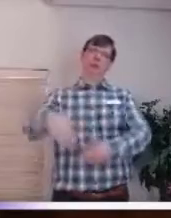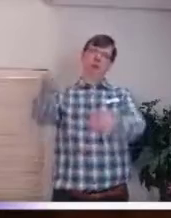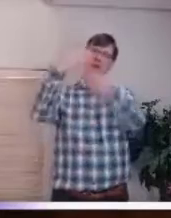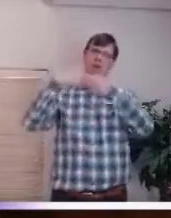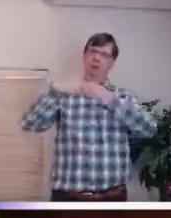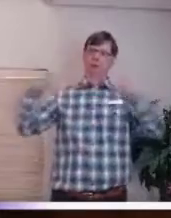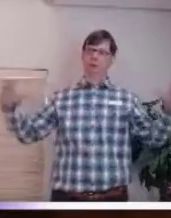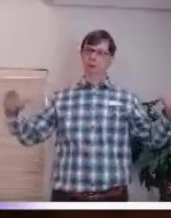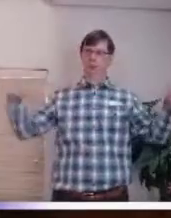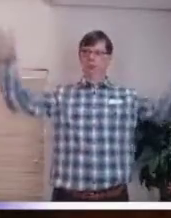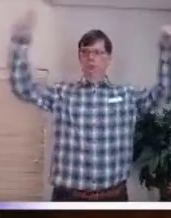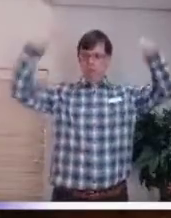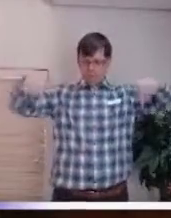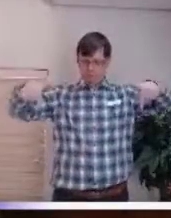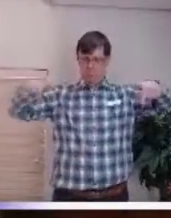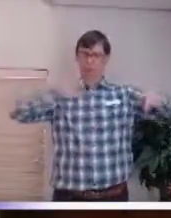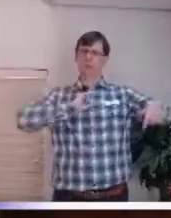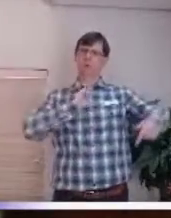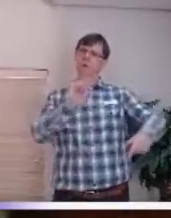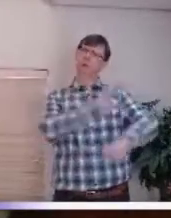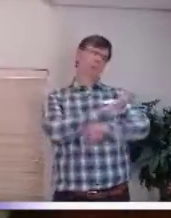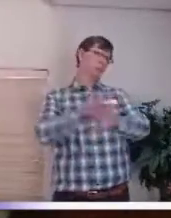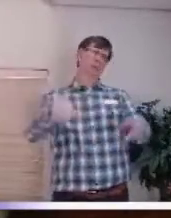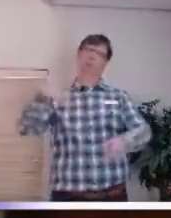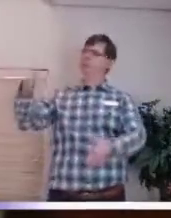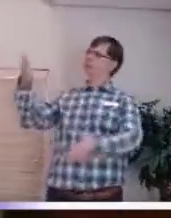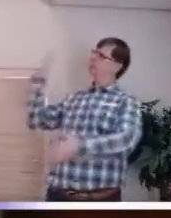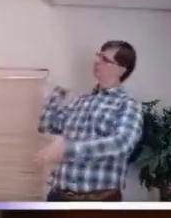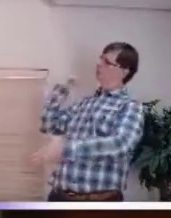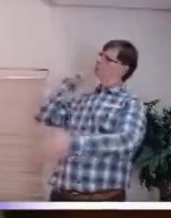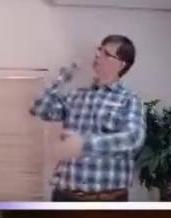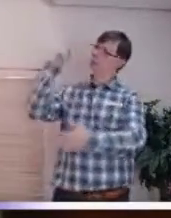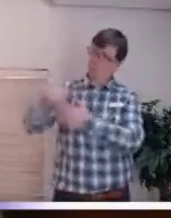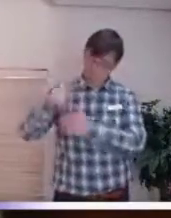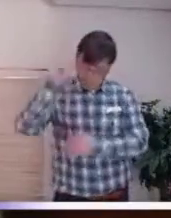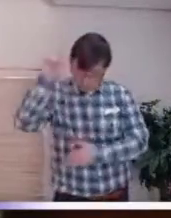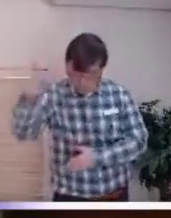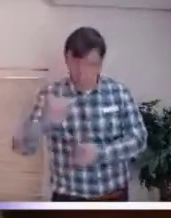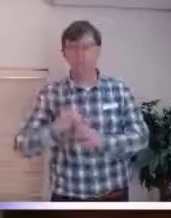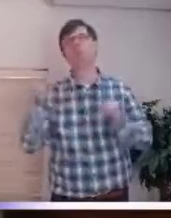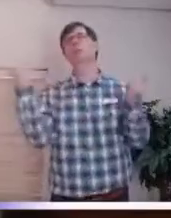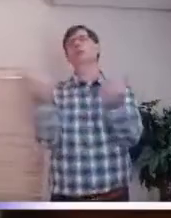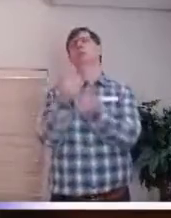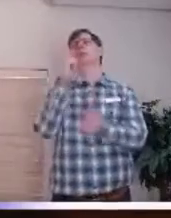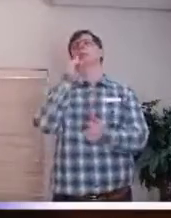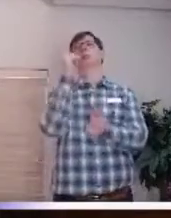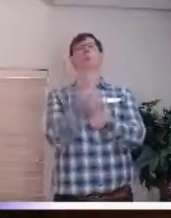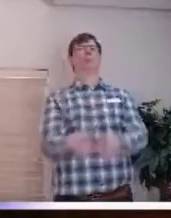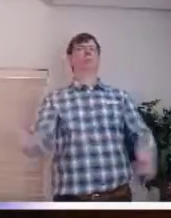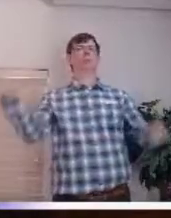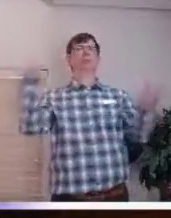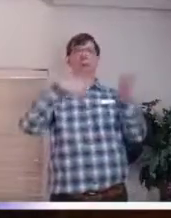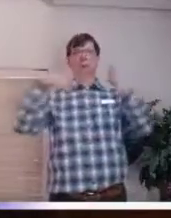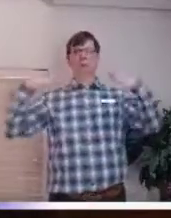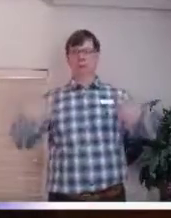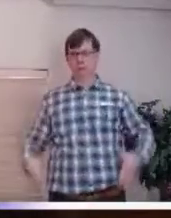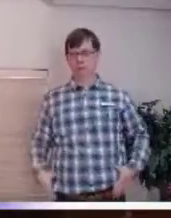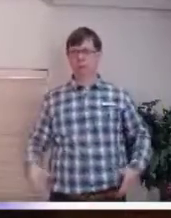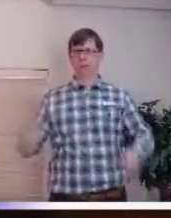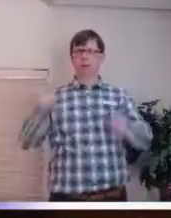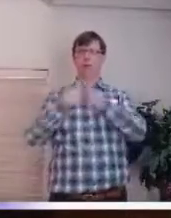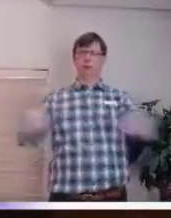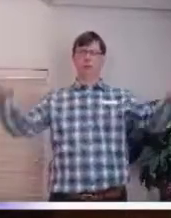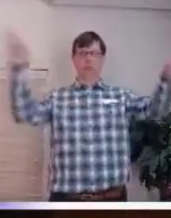spaces in places I have yet to seen or experienced in this life right